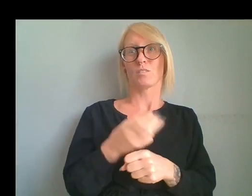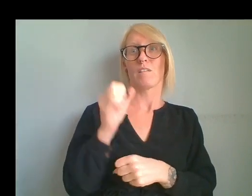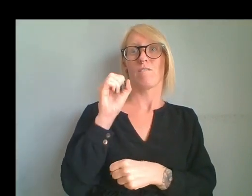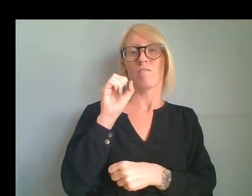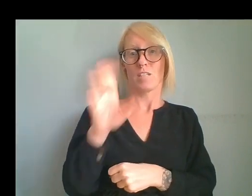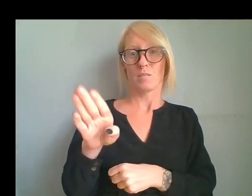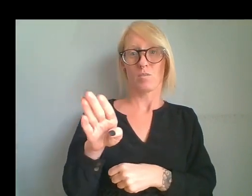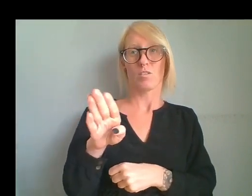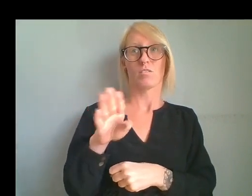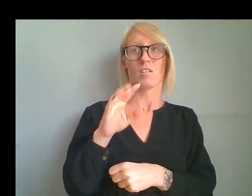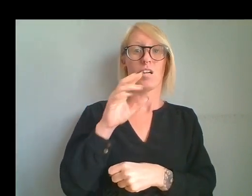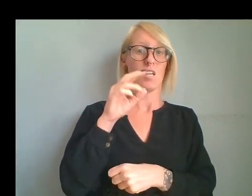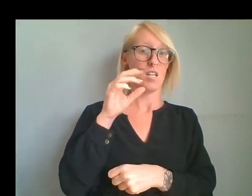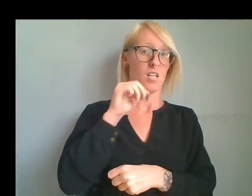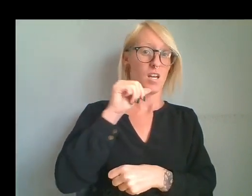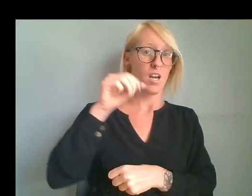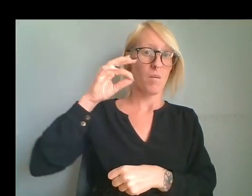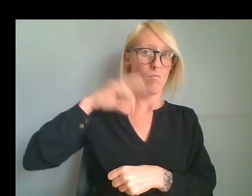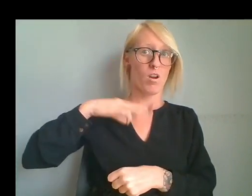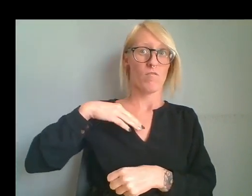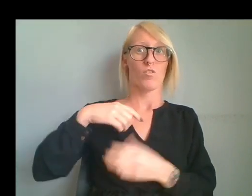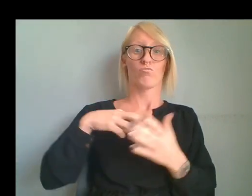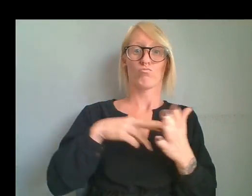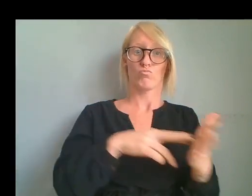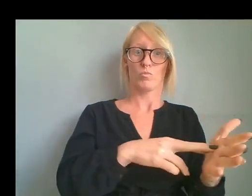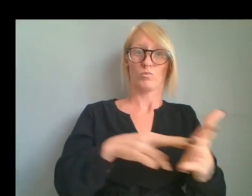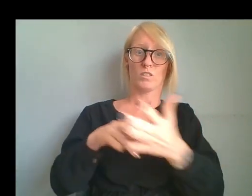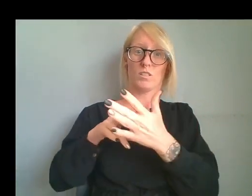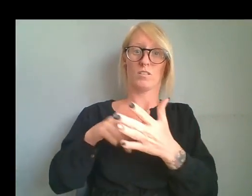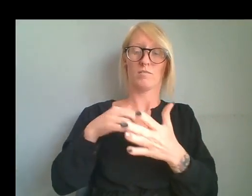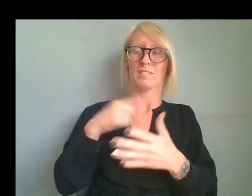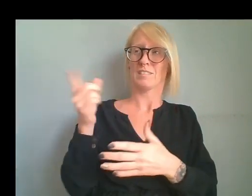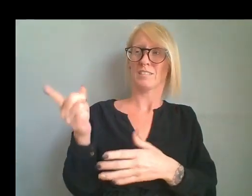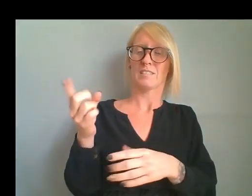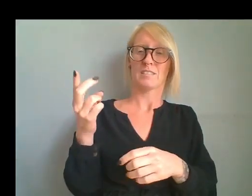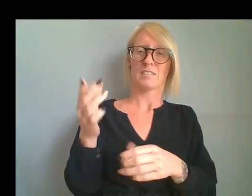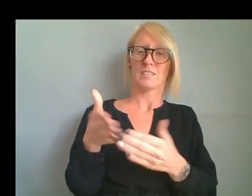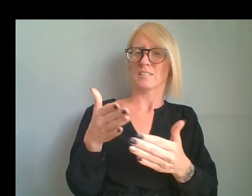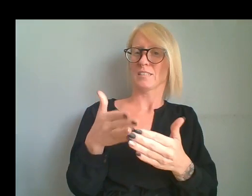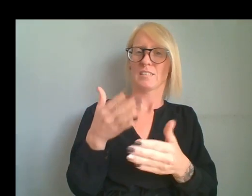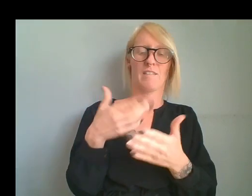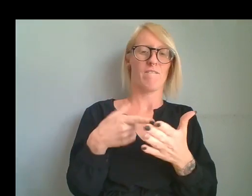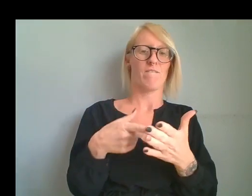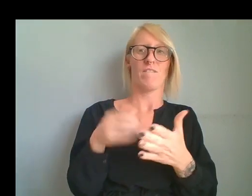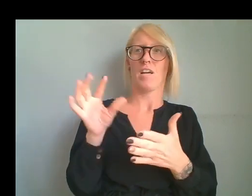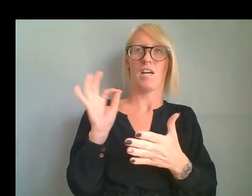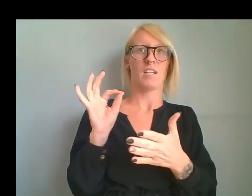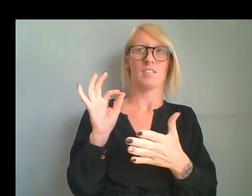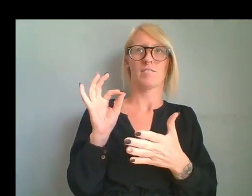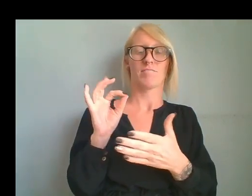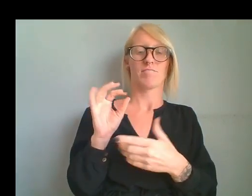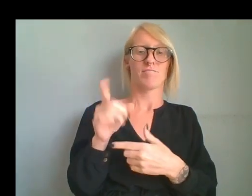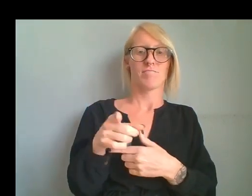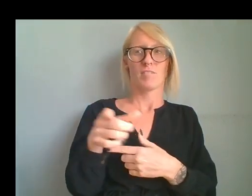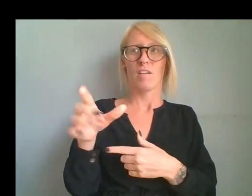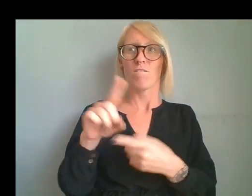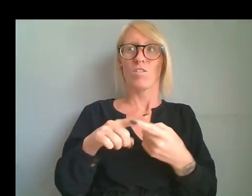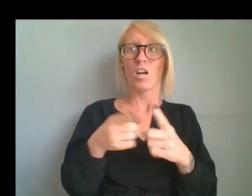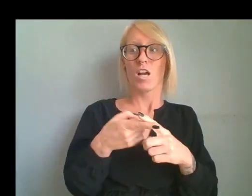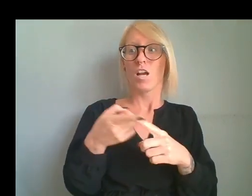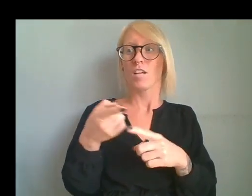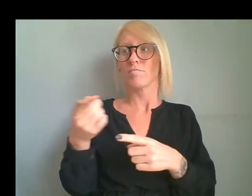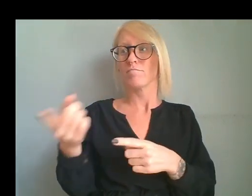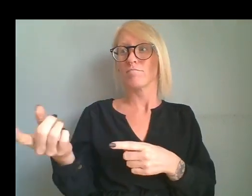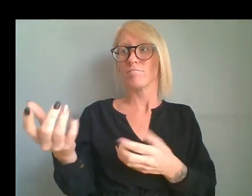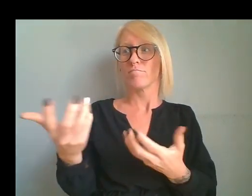representative. So he's going to be very easy to find. You get on there, be friends with him. He'll be friends back. He'll put a lot of